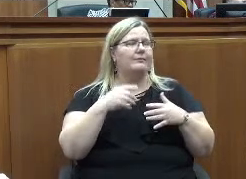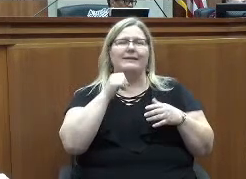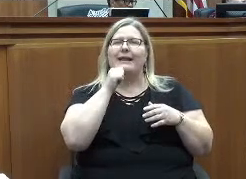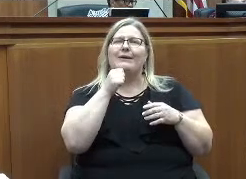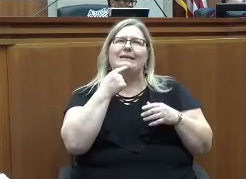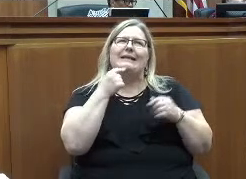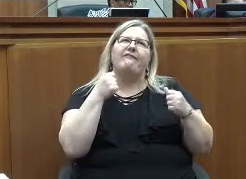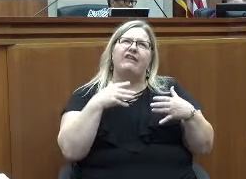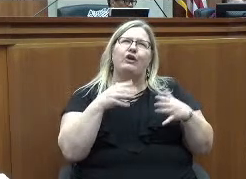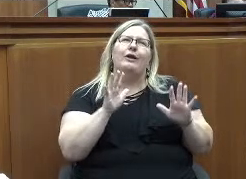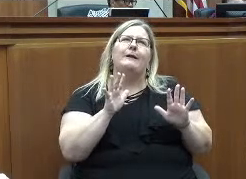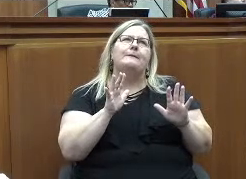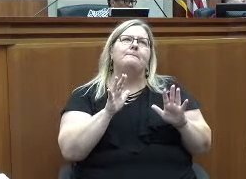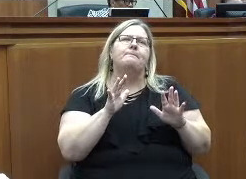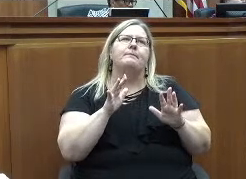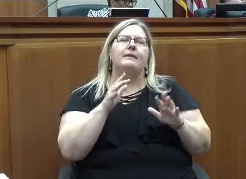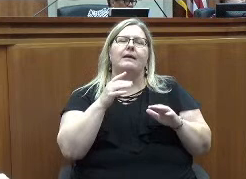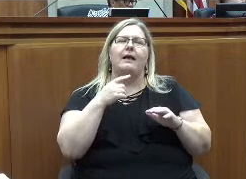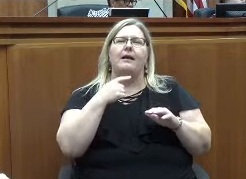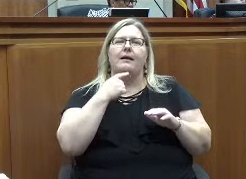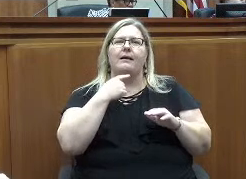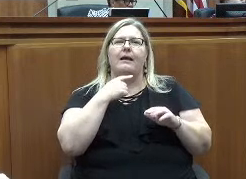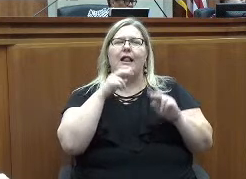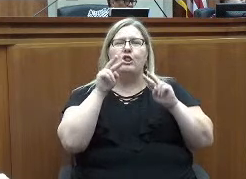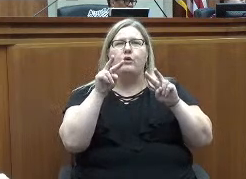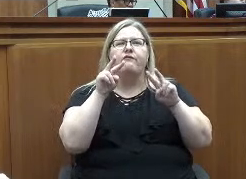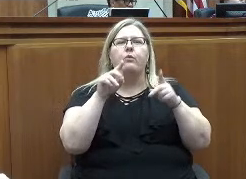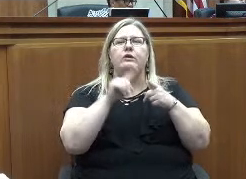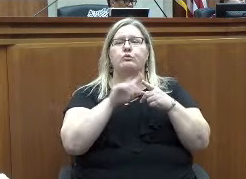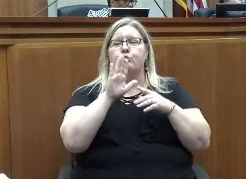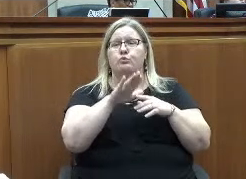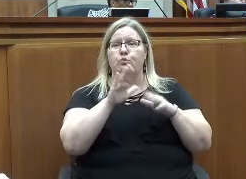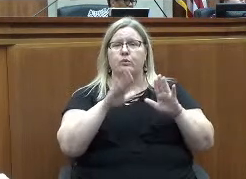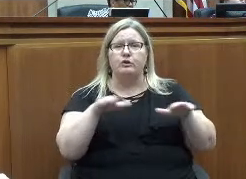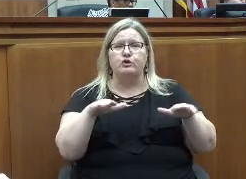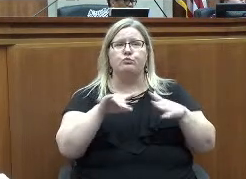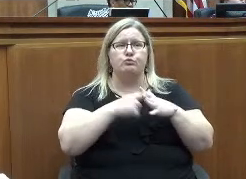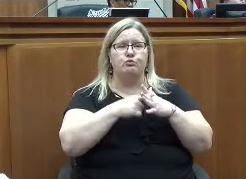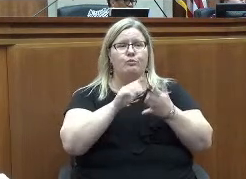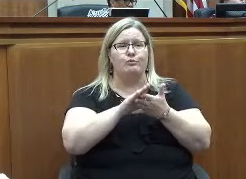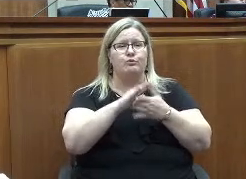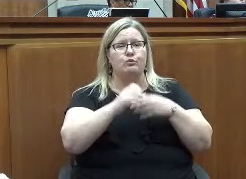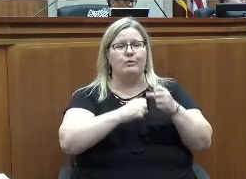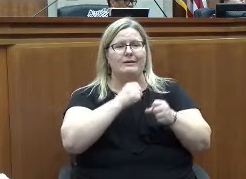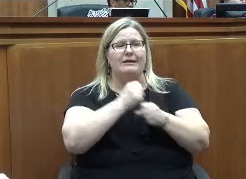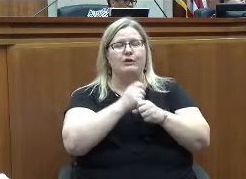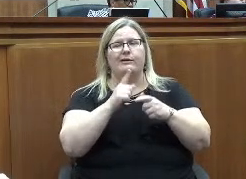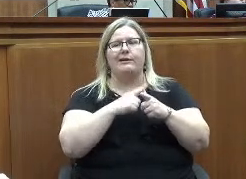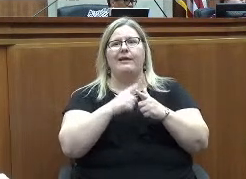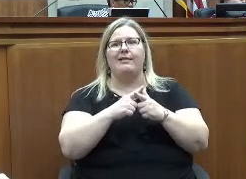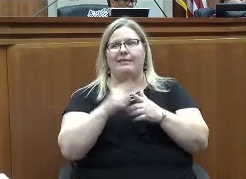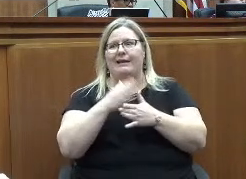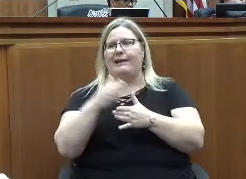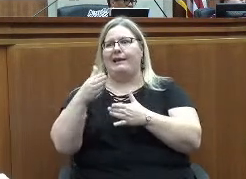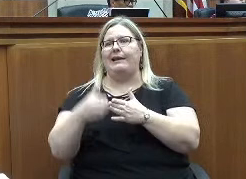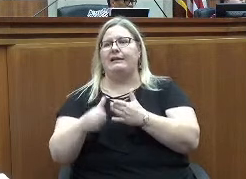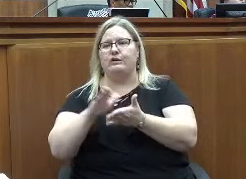how many of you actually look forward to your children starting the school year and actually ending the school year